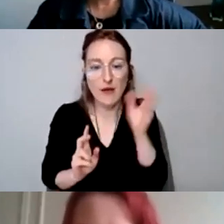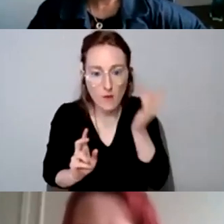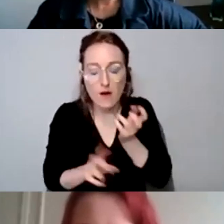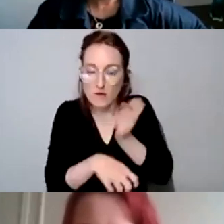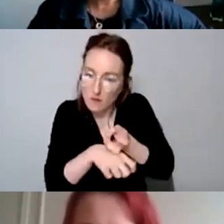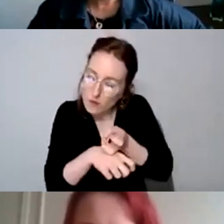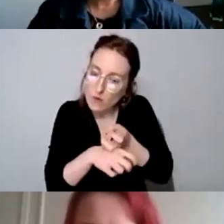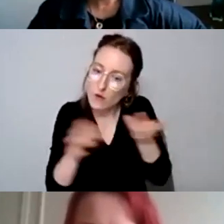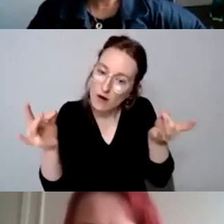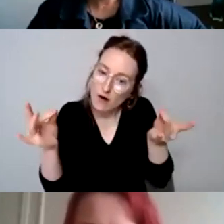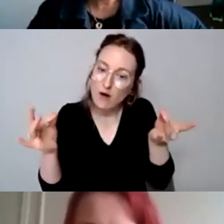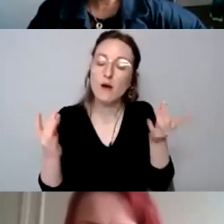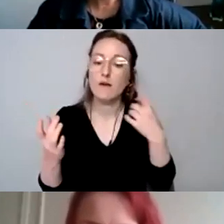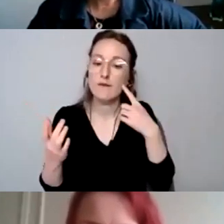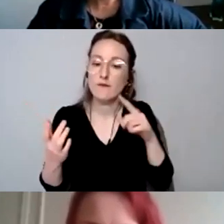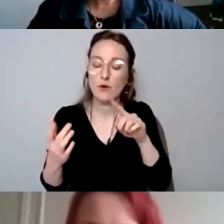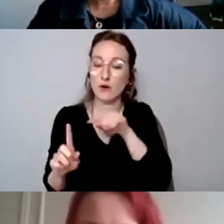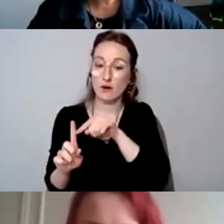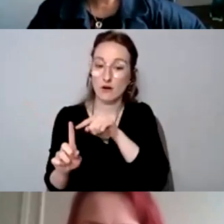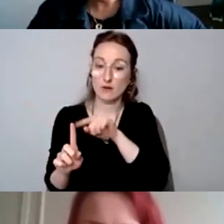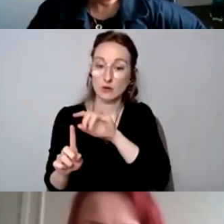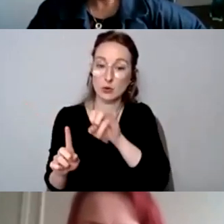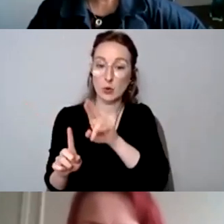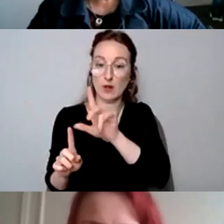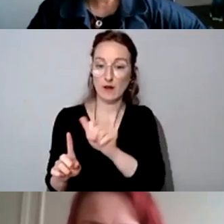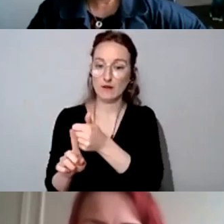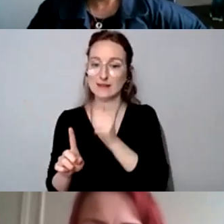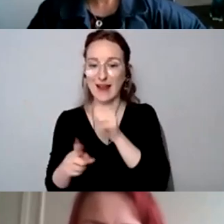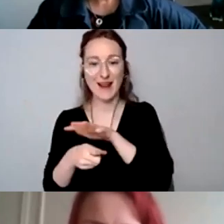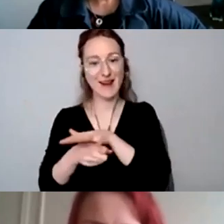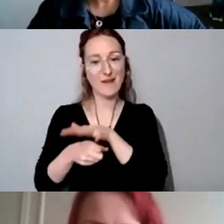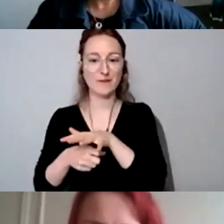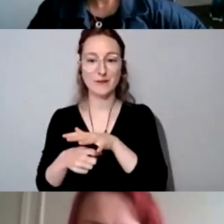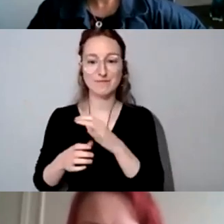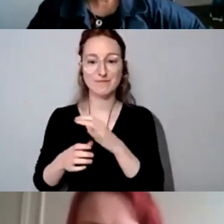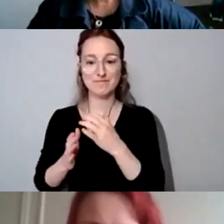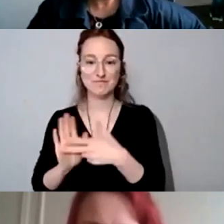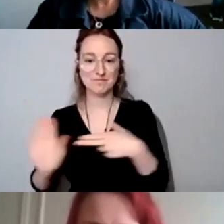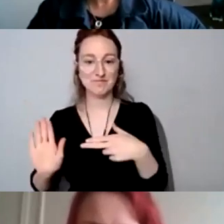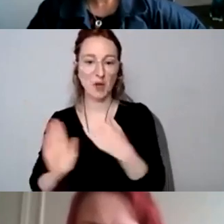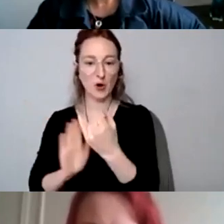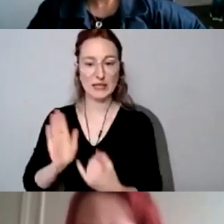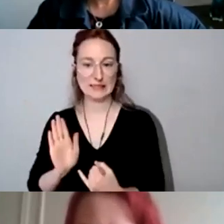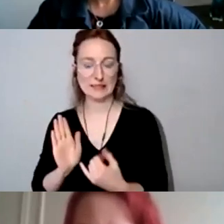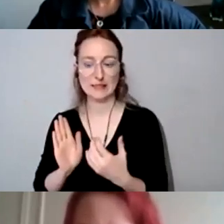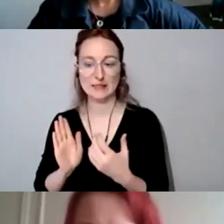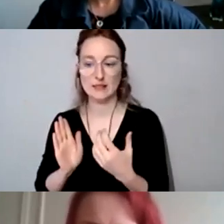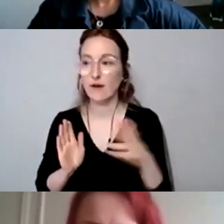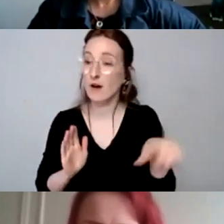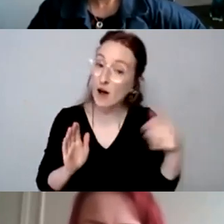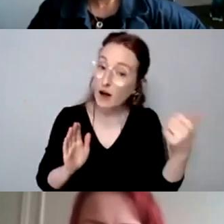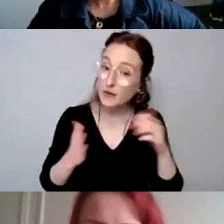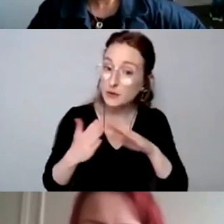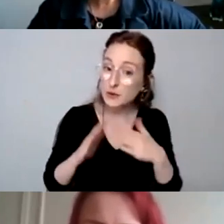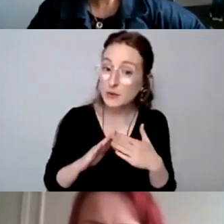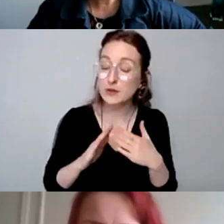for this community, she's not enough artist, for example. For another community, for, I don't know, for feminist